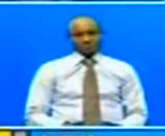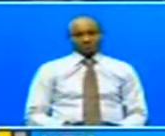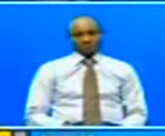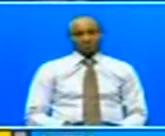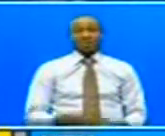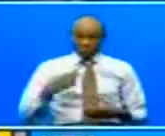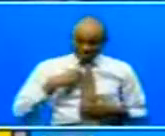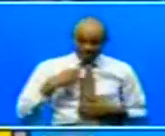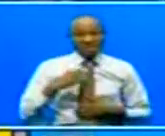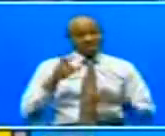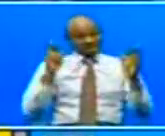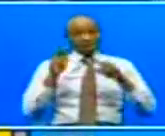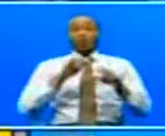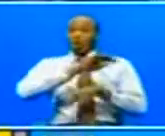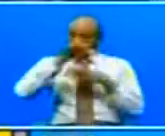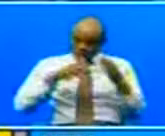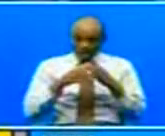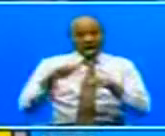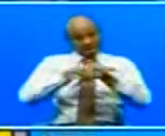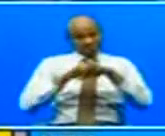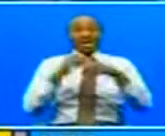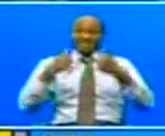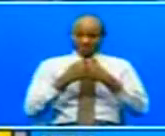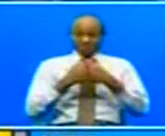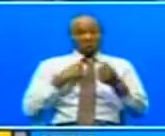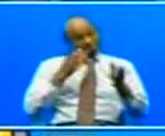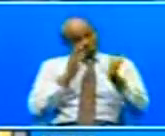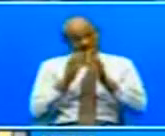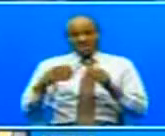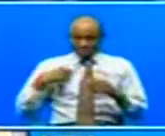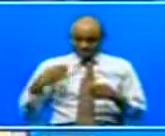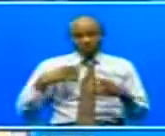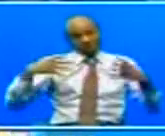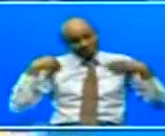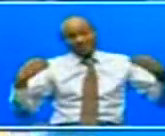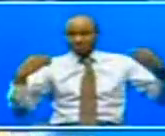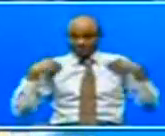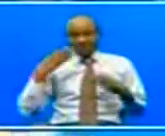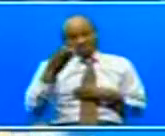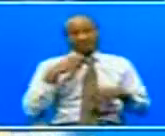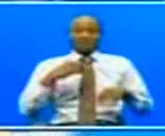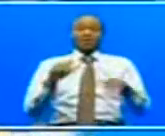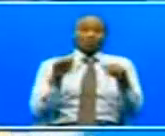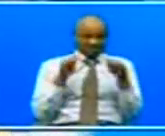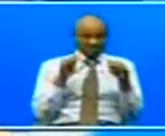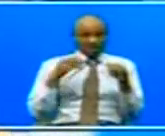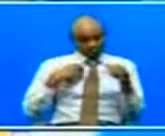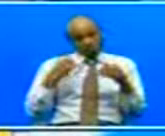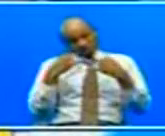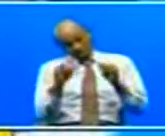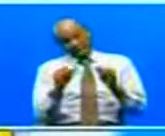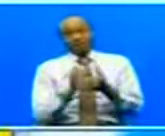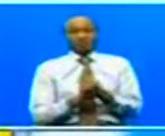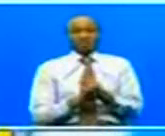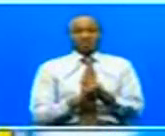Nilikuwa najienda kwa All Africa Games. Yeah, so nilikuwa nafanya tu mazoezi yangu nikingojea trials